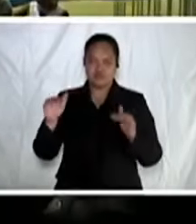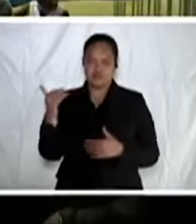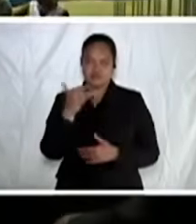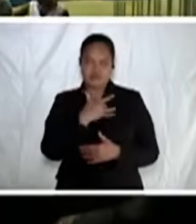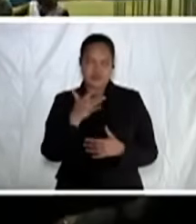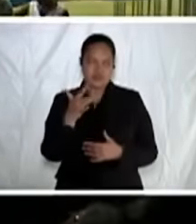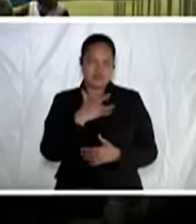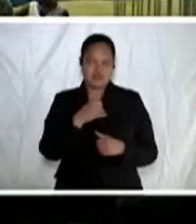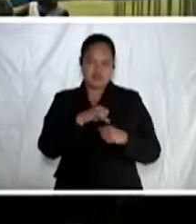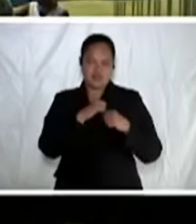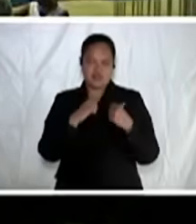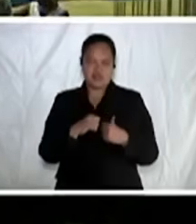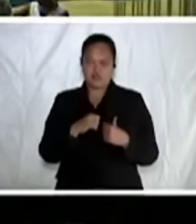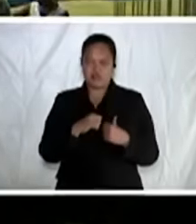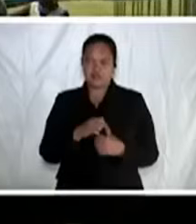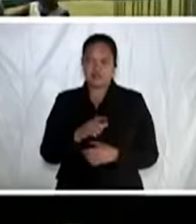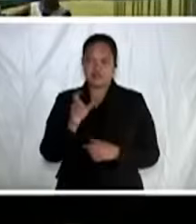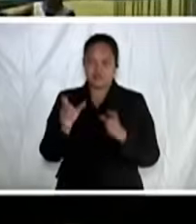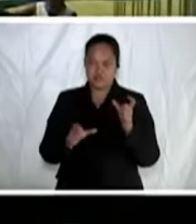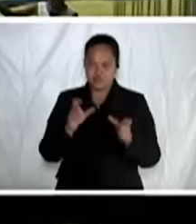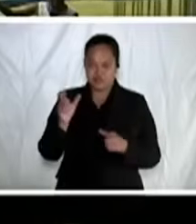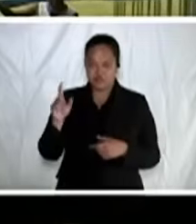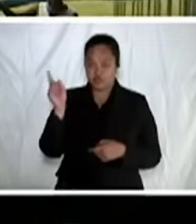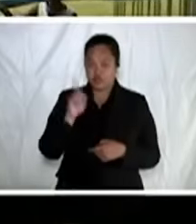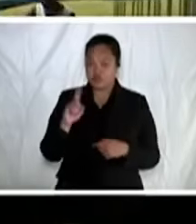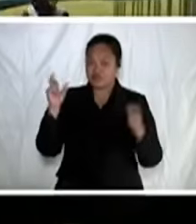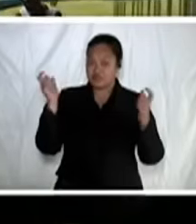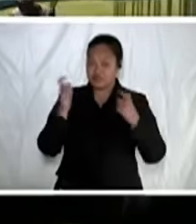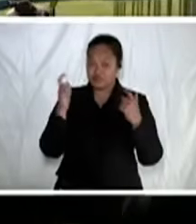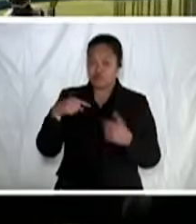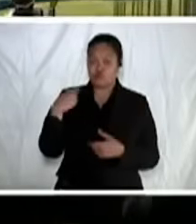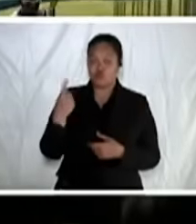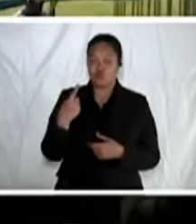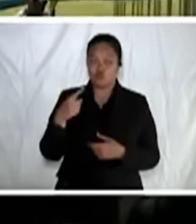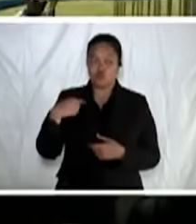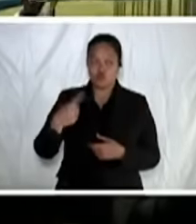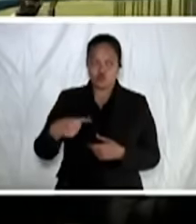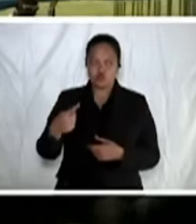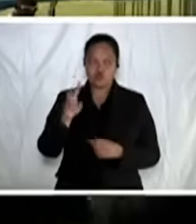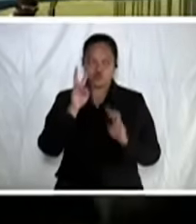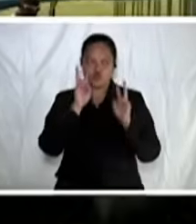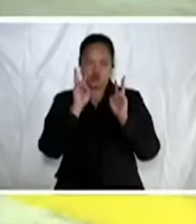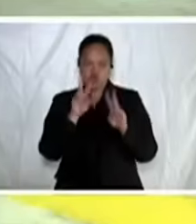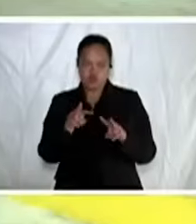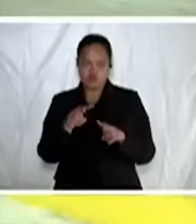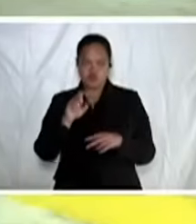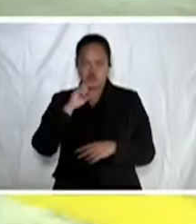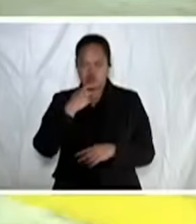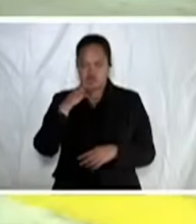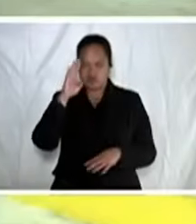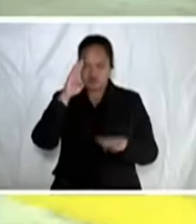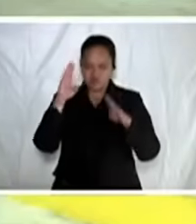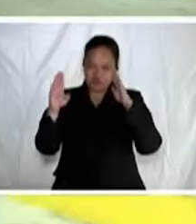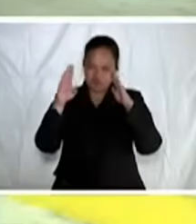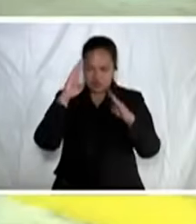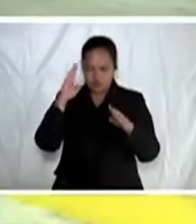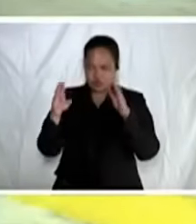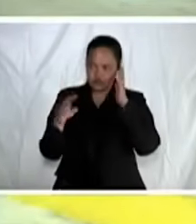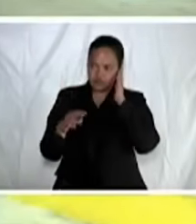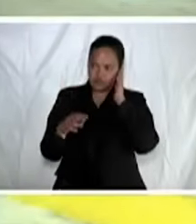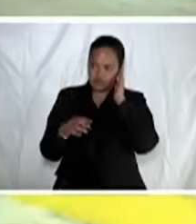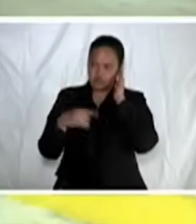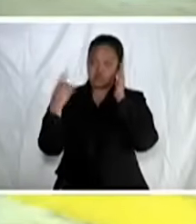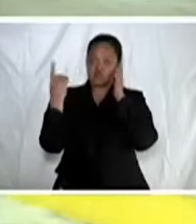person that has been present at today's celebration and for those that continue to watch. We salute those that have